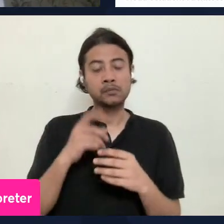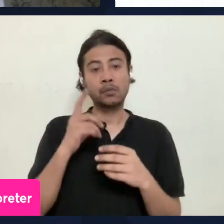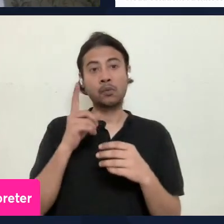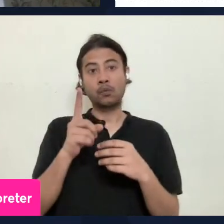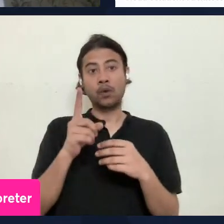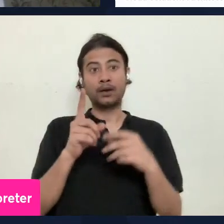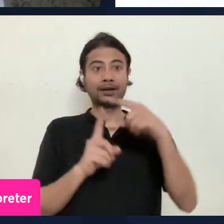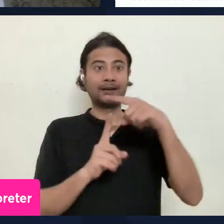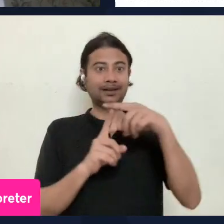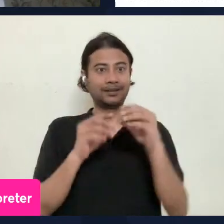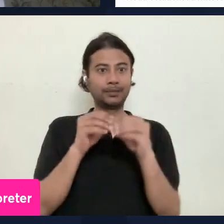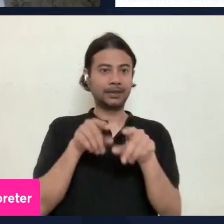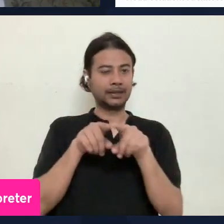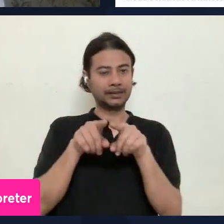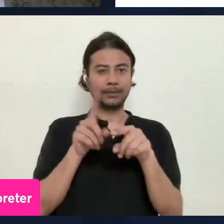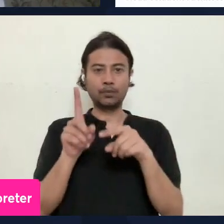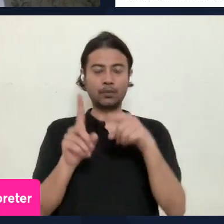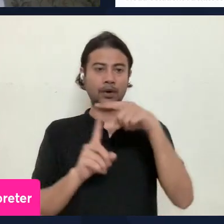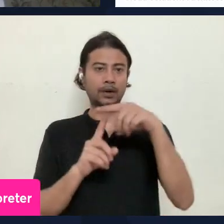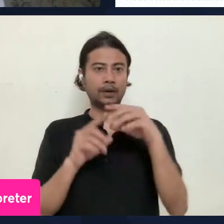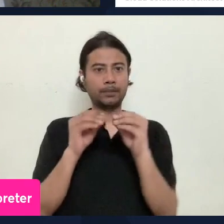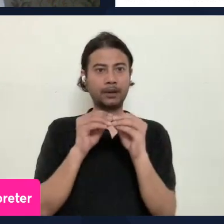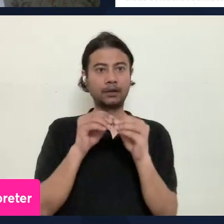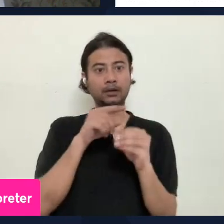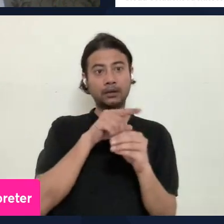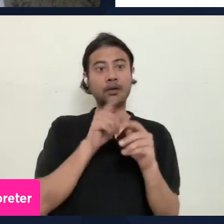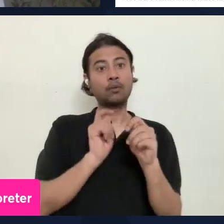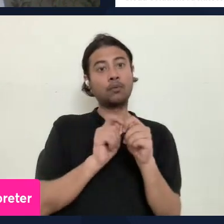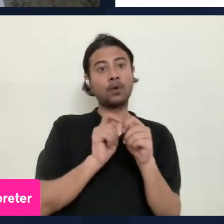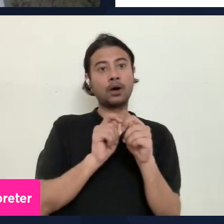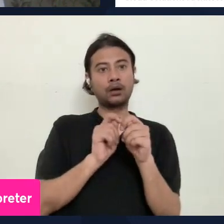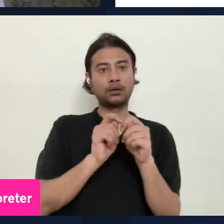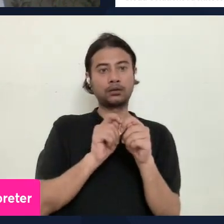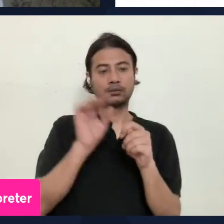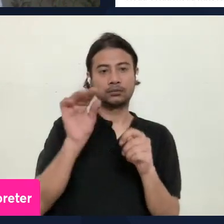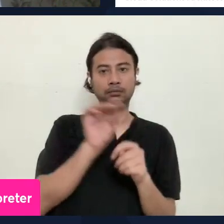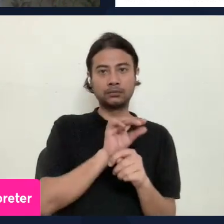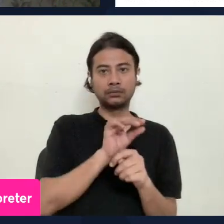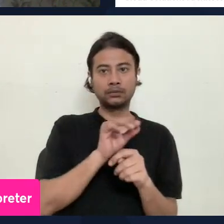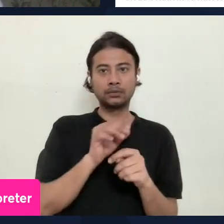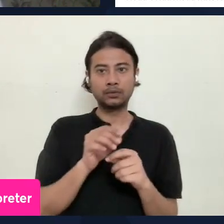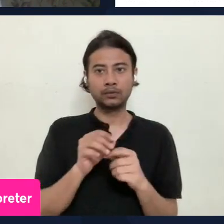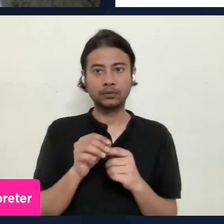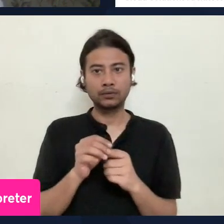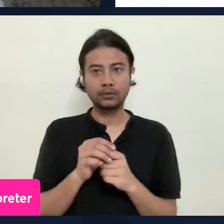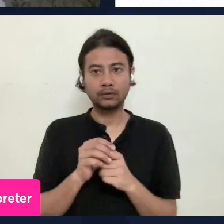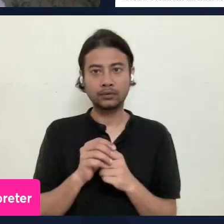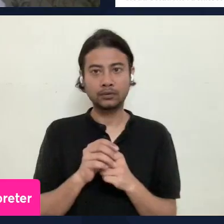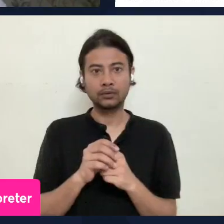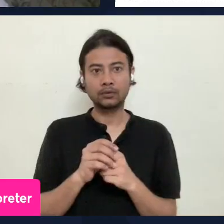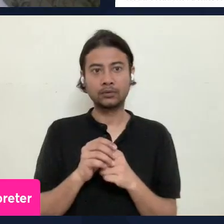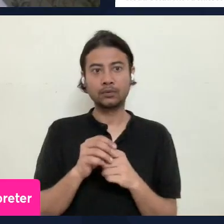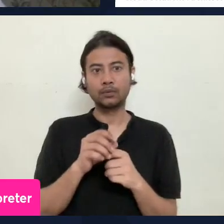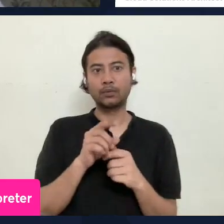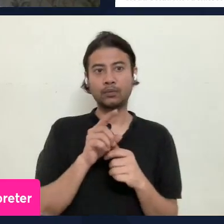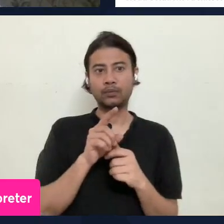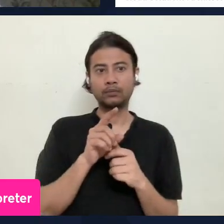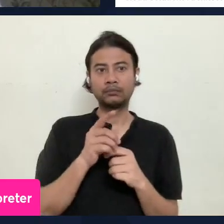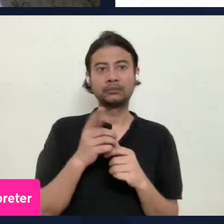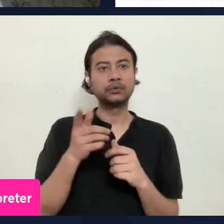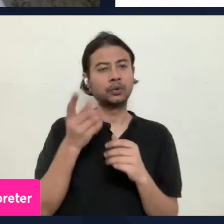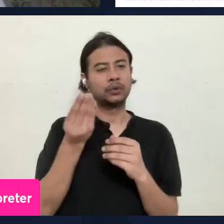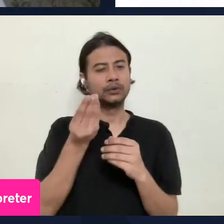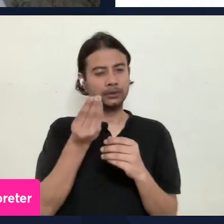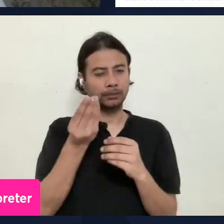size, you automatically get 128 mega throughput for that 1 terabyte. So essentially, Microsoft are giving you